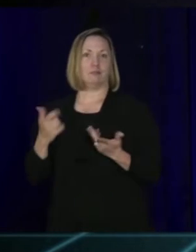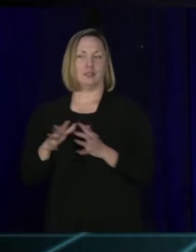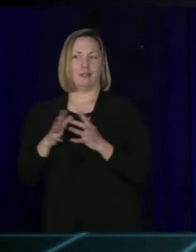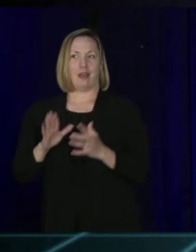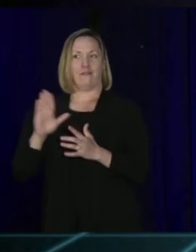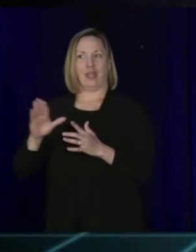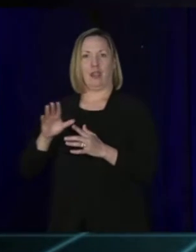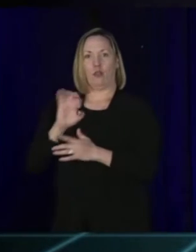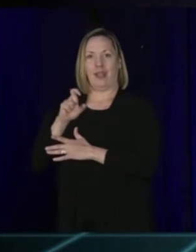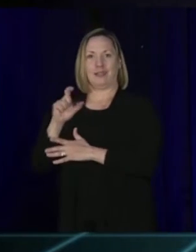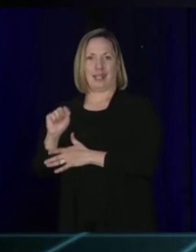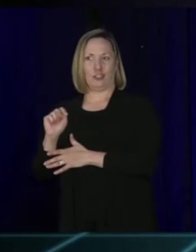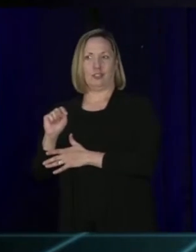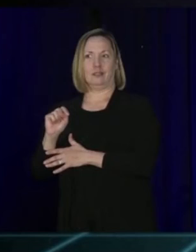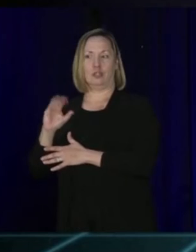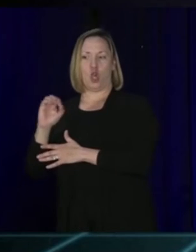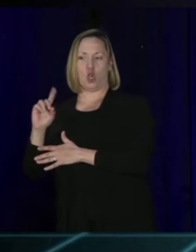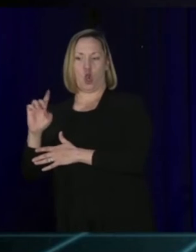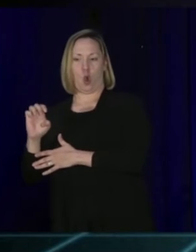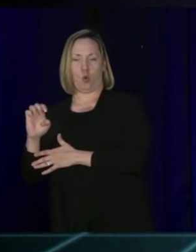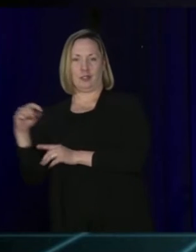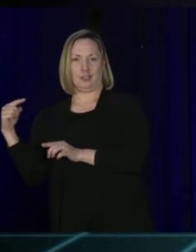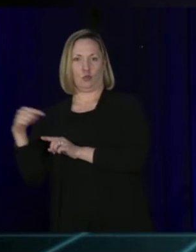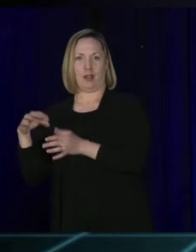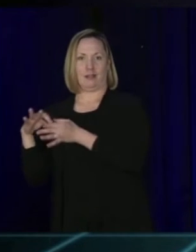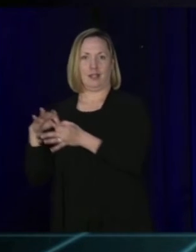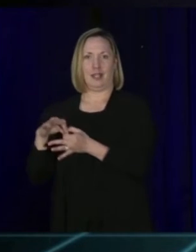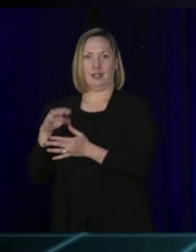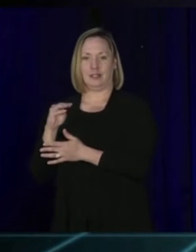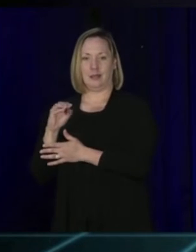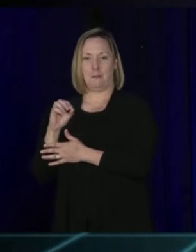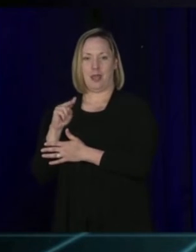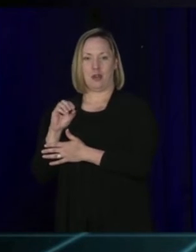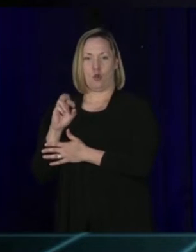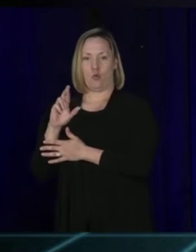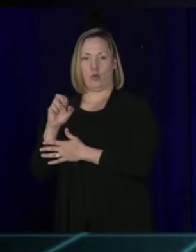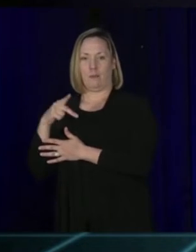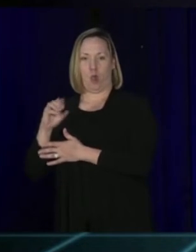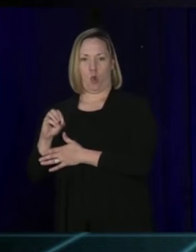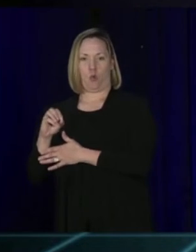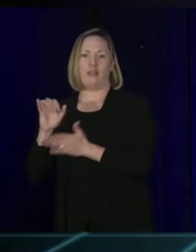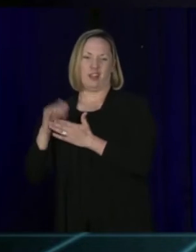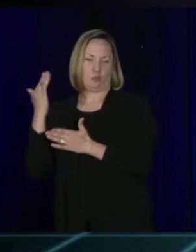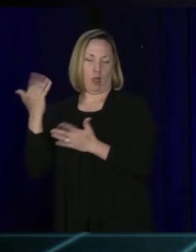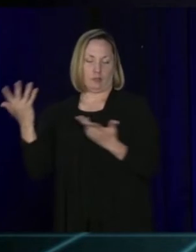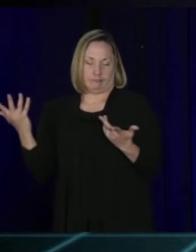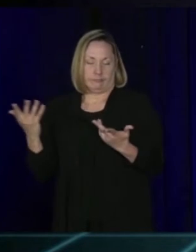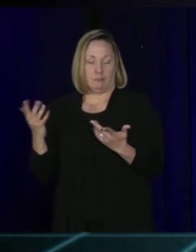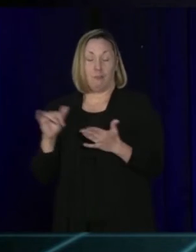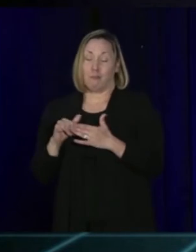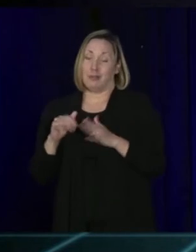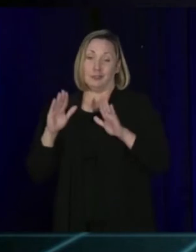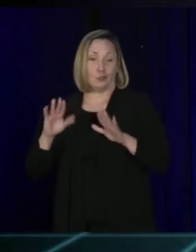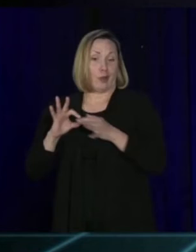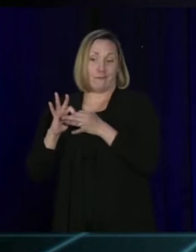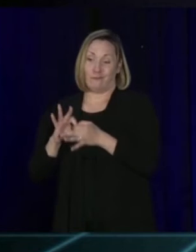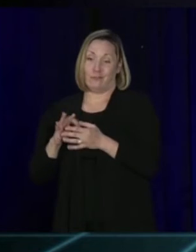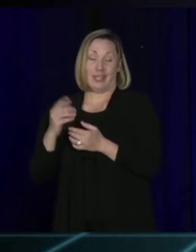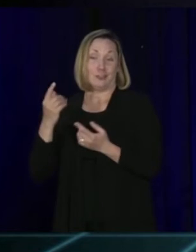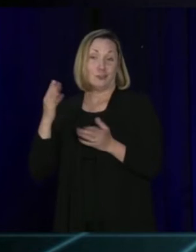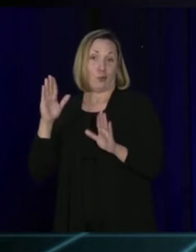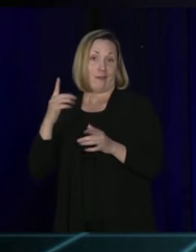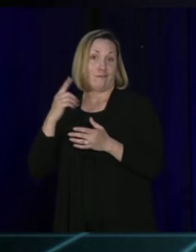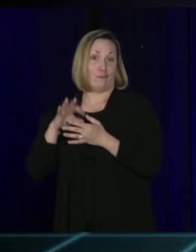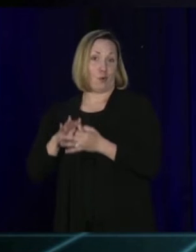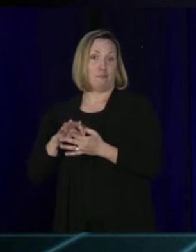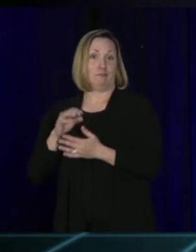extension code is actually directly in the monorepo. So that's why. But it's great for Microsoft. This is actually a chart